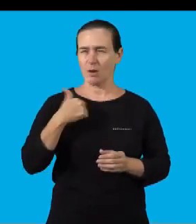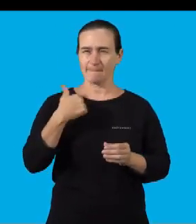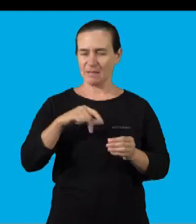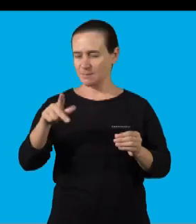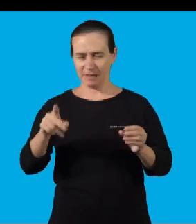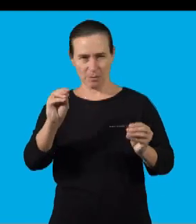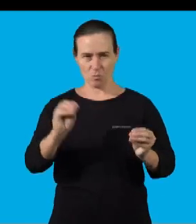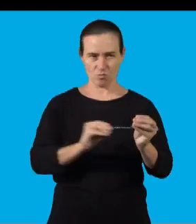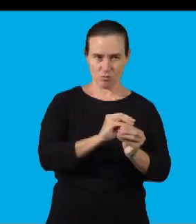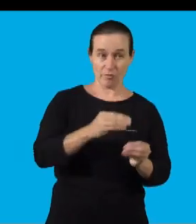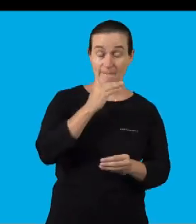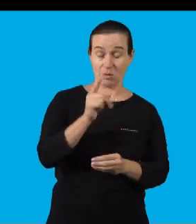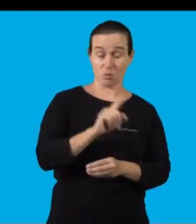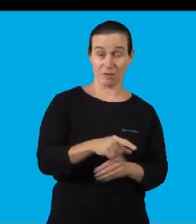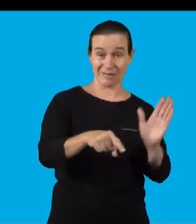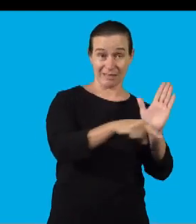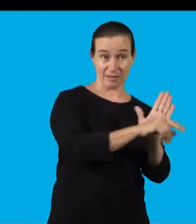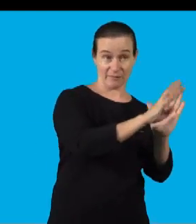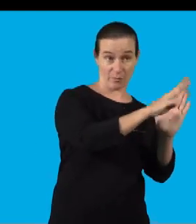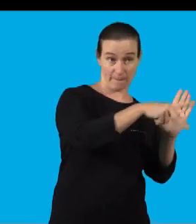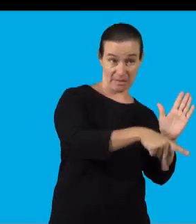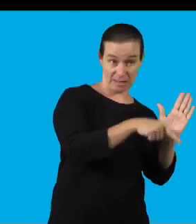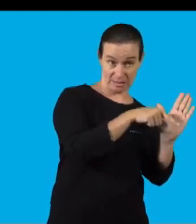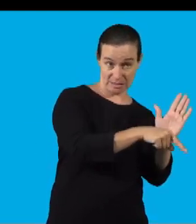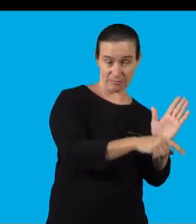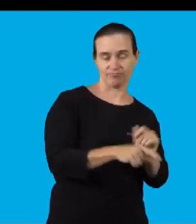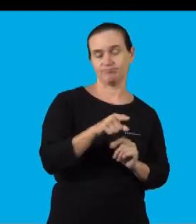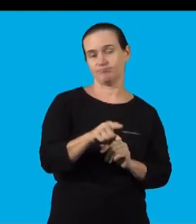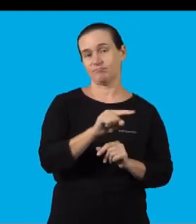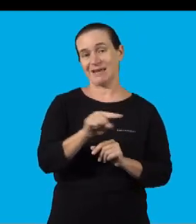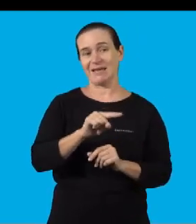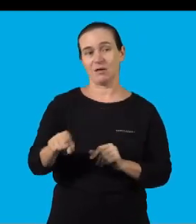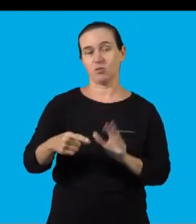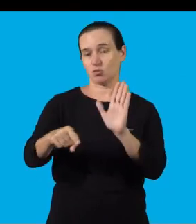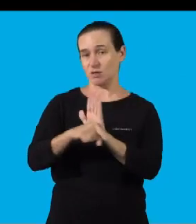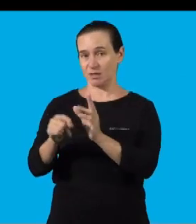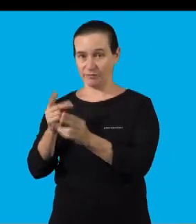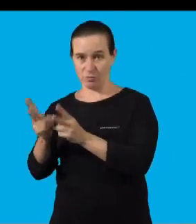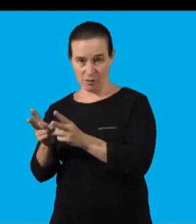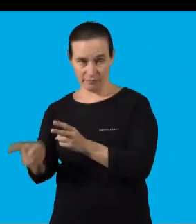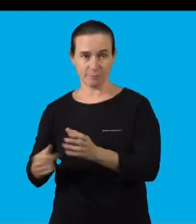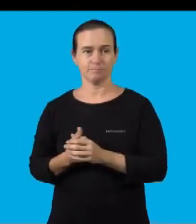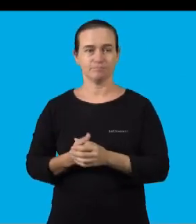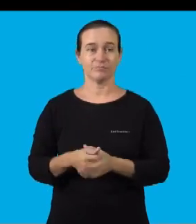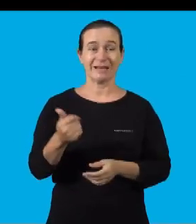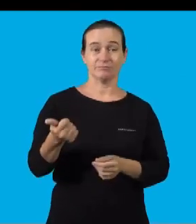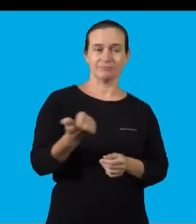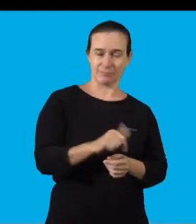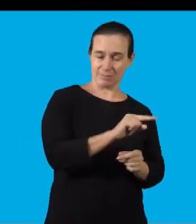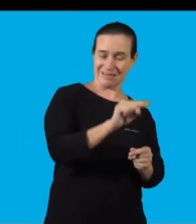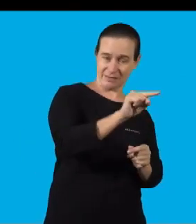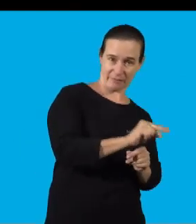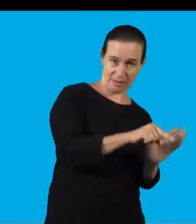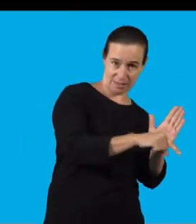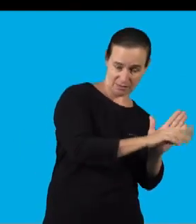together, we are going to have a negative 4p on one side, and on the other side, we're going to have a negative 12. We're going to divide